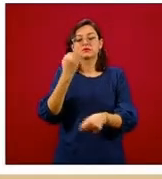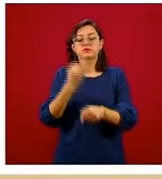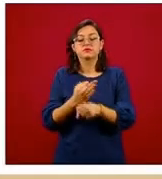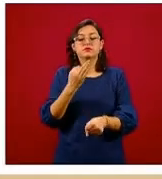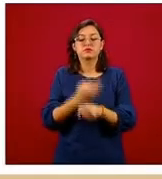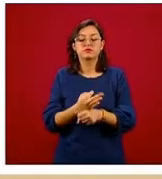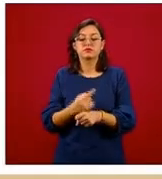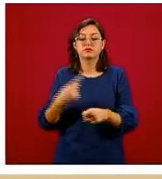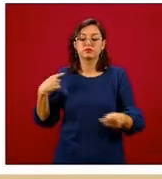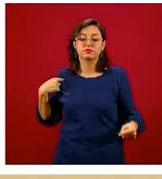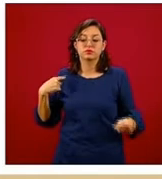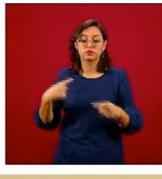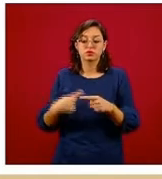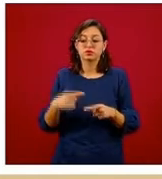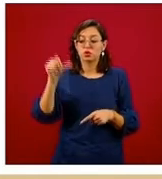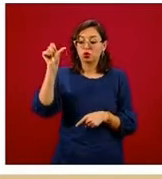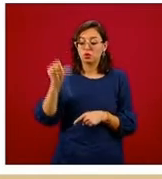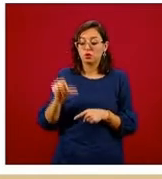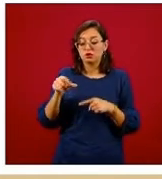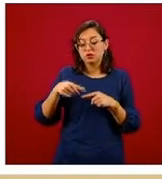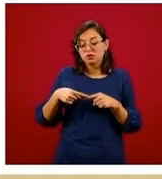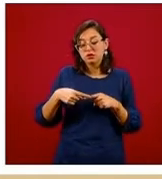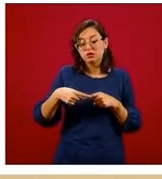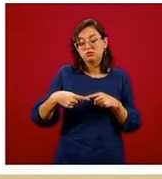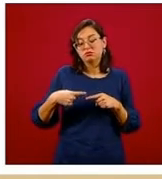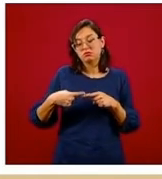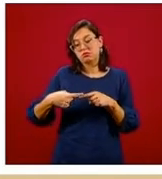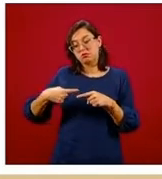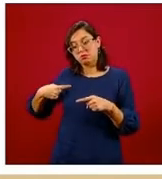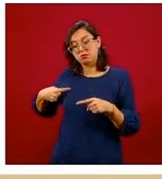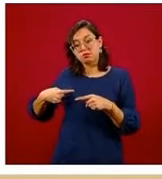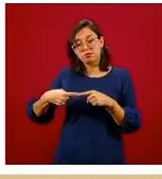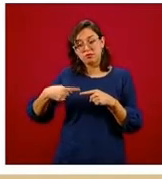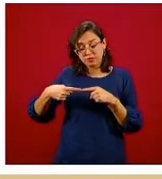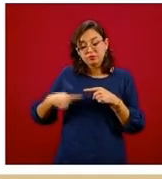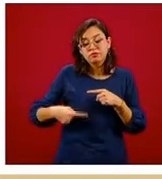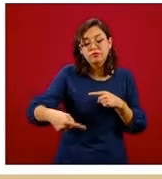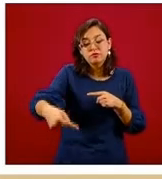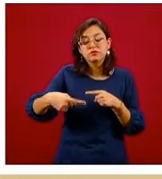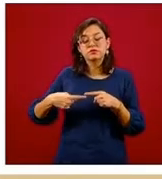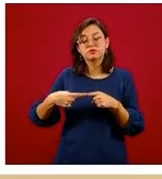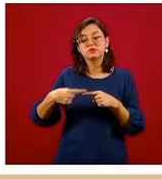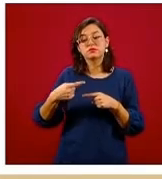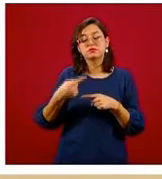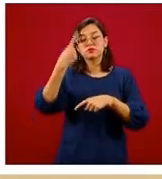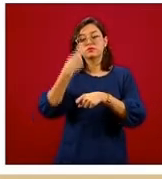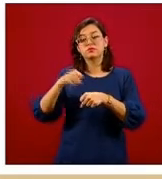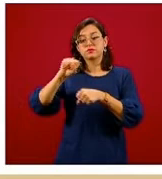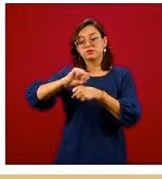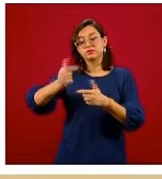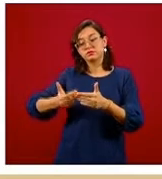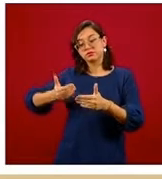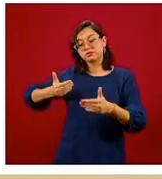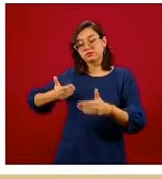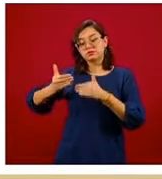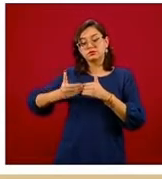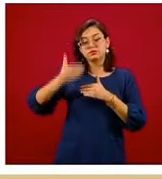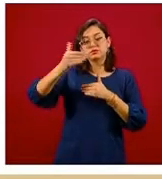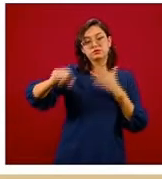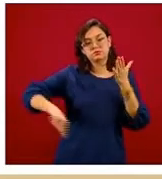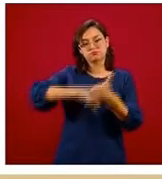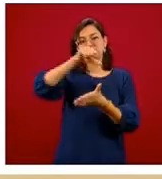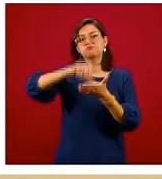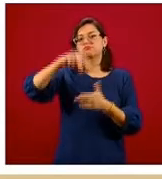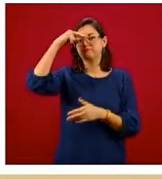this is pursuant to the fact as of today and also the previous days and the days that